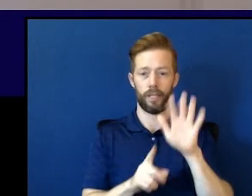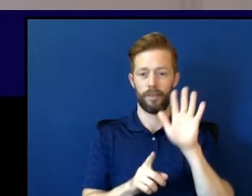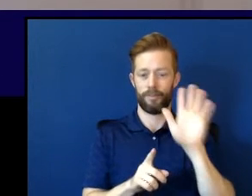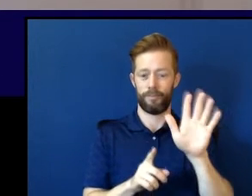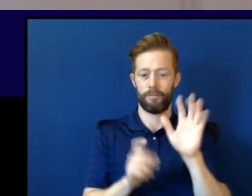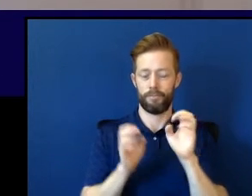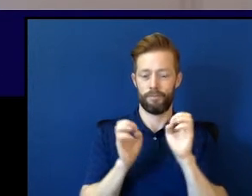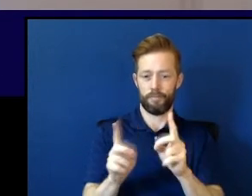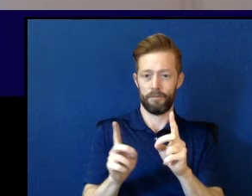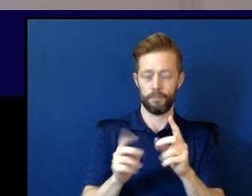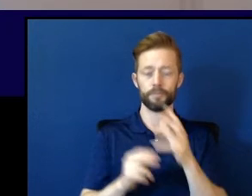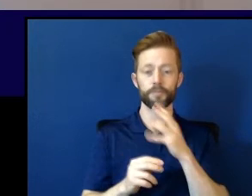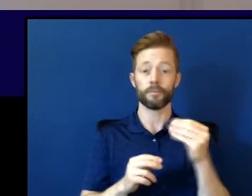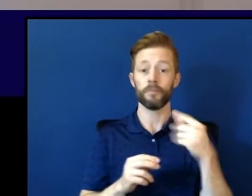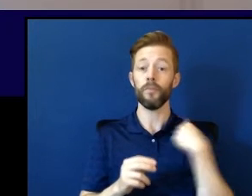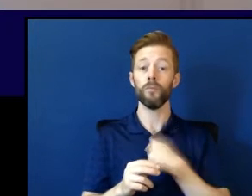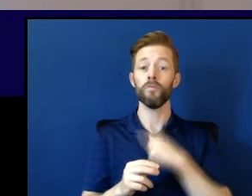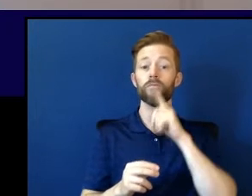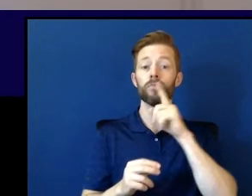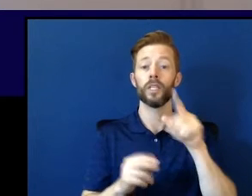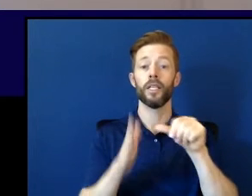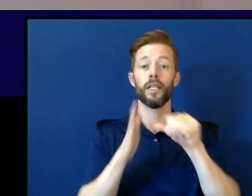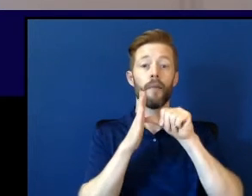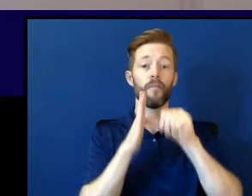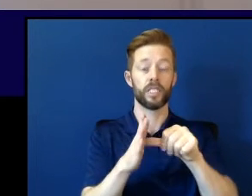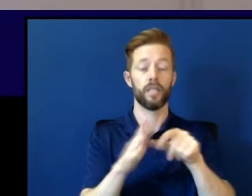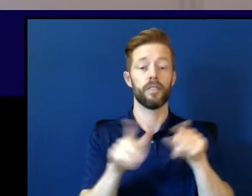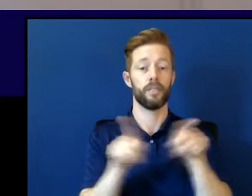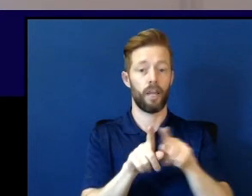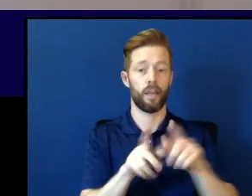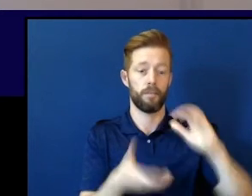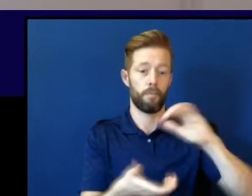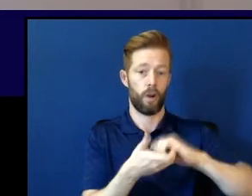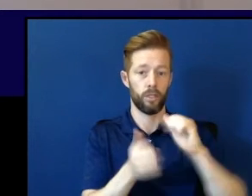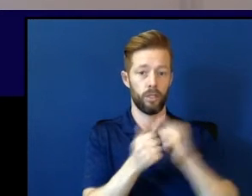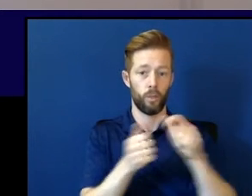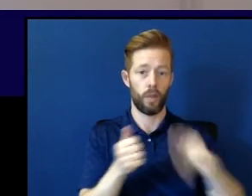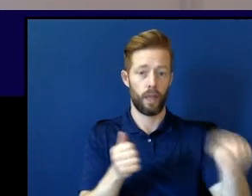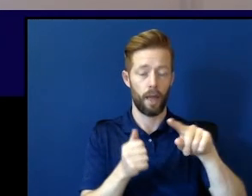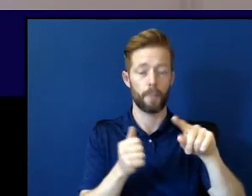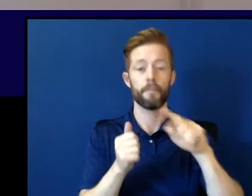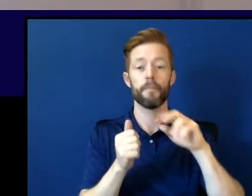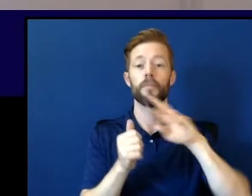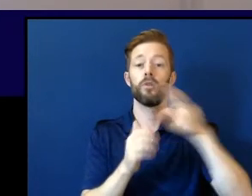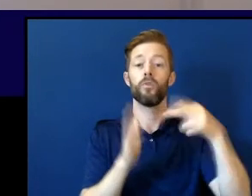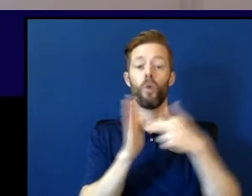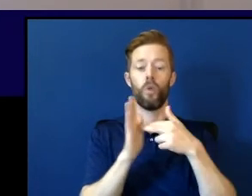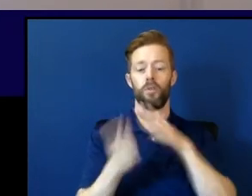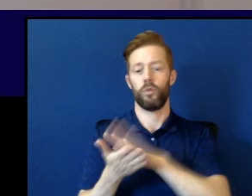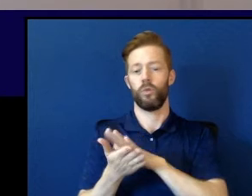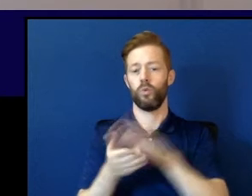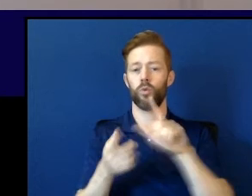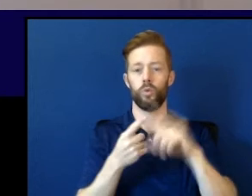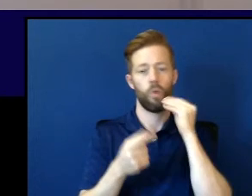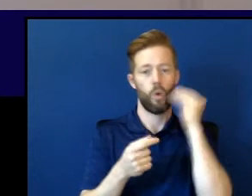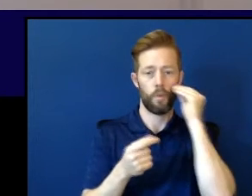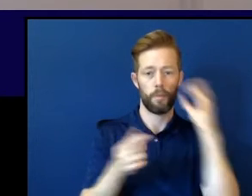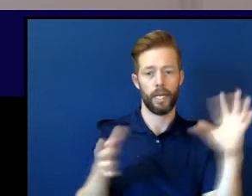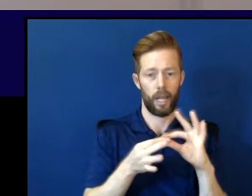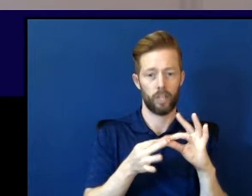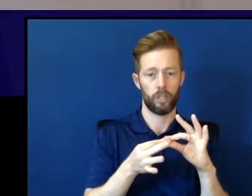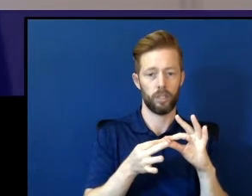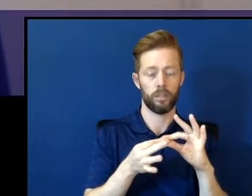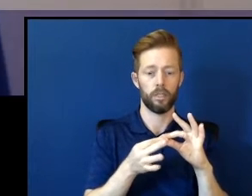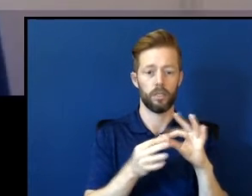in the context of their educational setting. And we really emphasize, as partners with them, the role of the